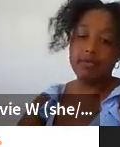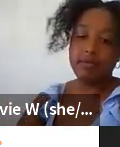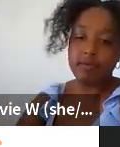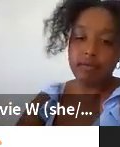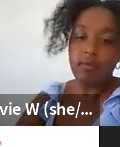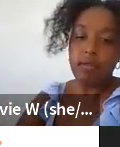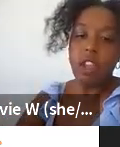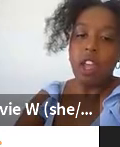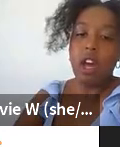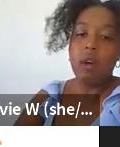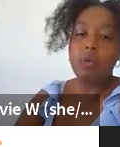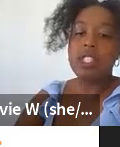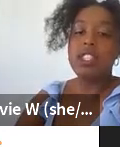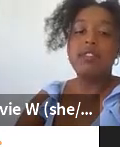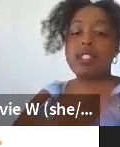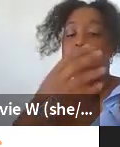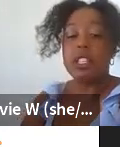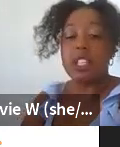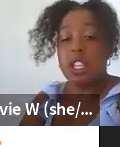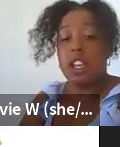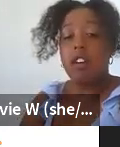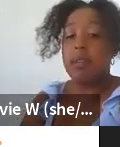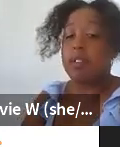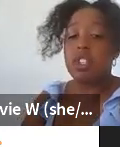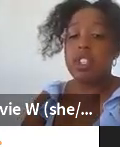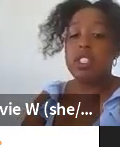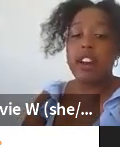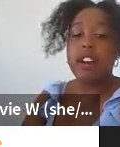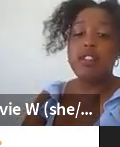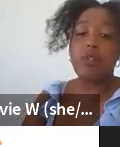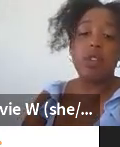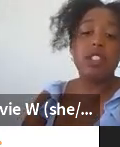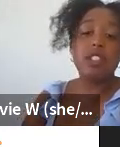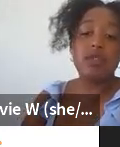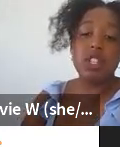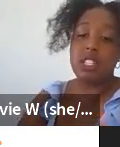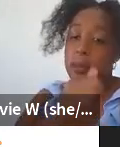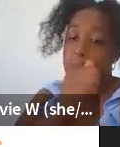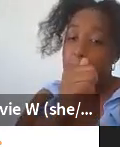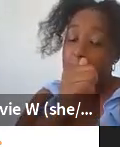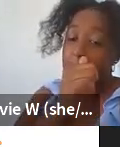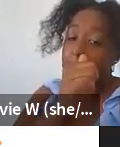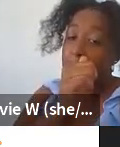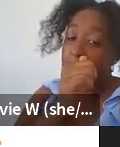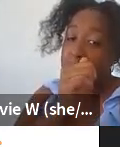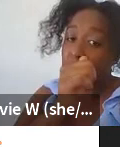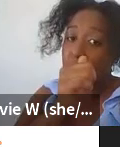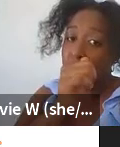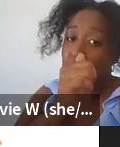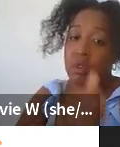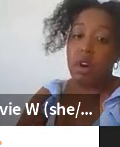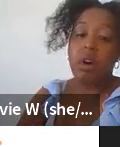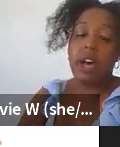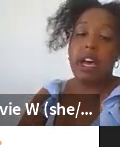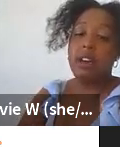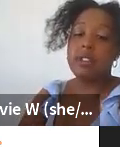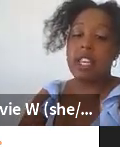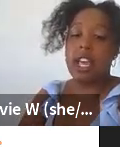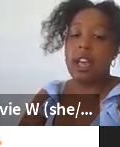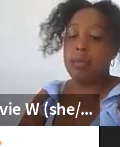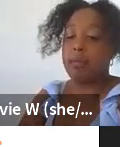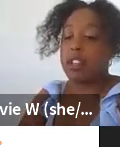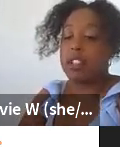that. We see the invisibility of images, narratives, and voices of racialized people. And so, you know,